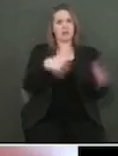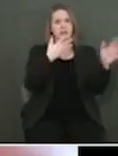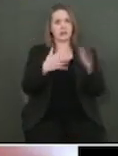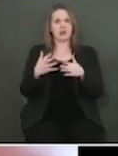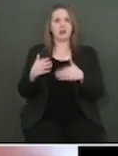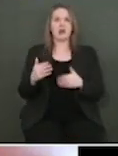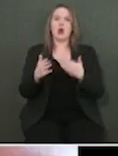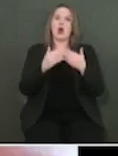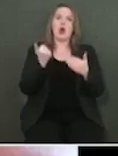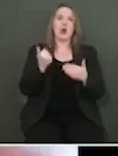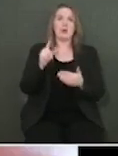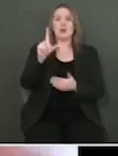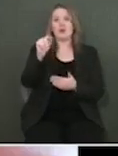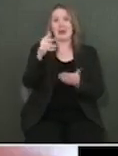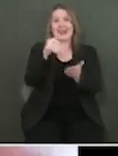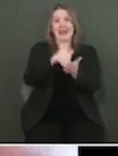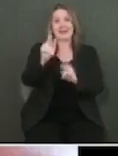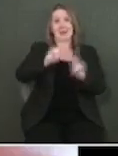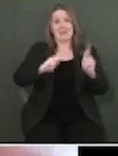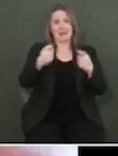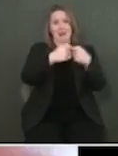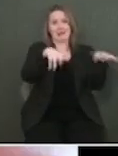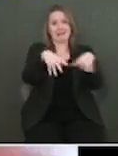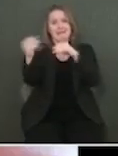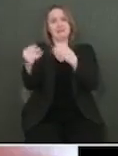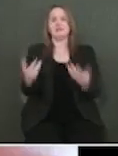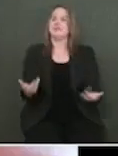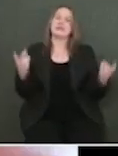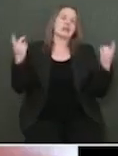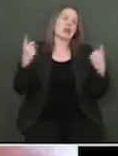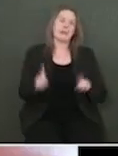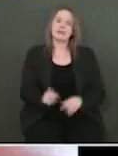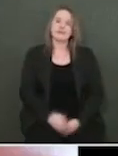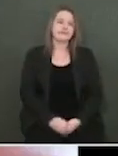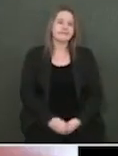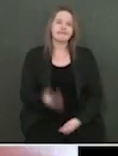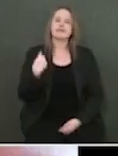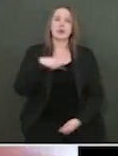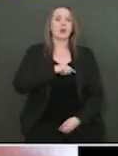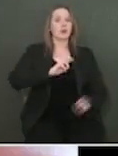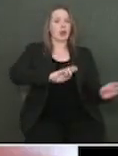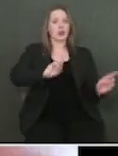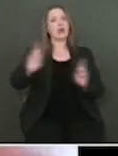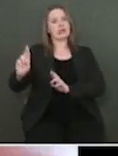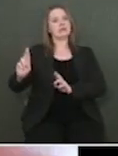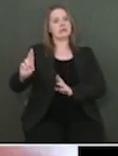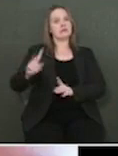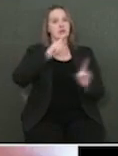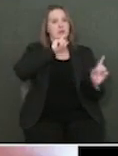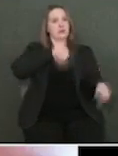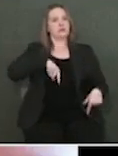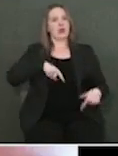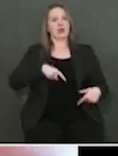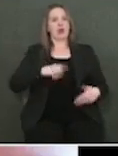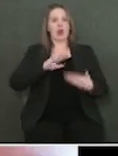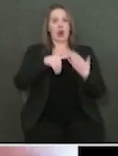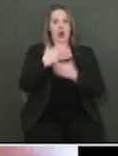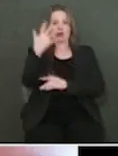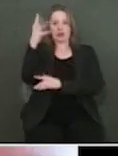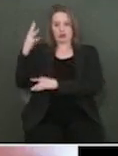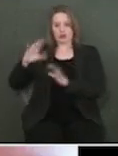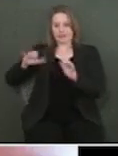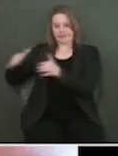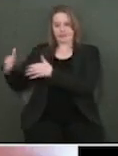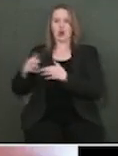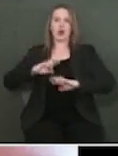to 20,000 customers out. So you know, so it happens, but we are prepared to respond, and we've got all the tree crews ready to go that we